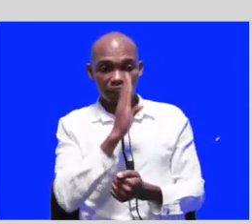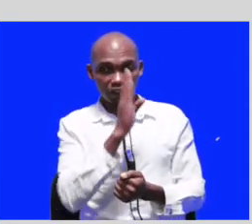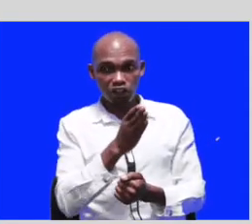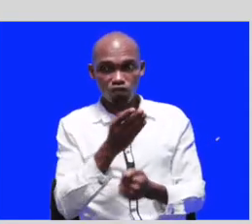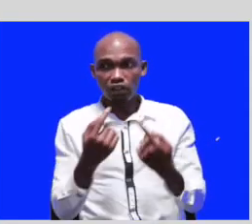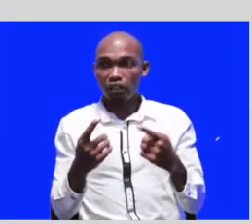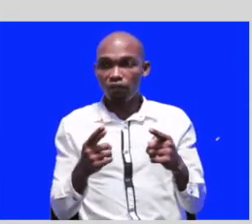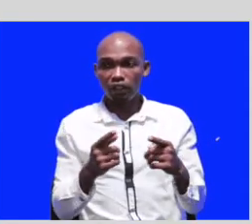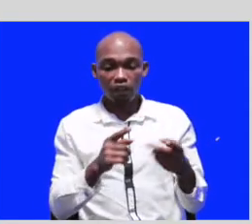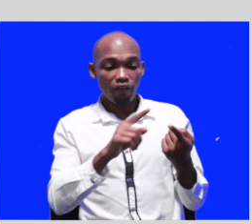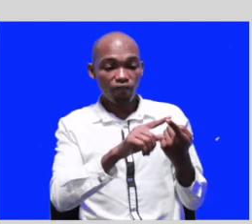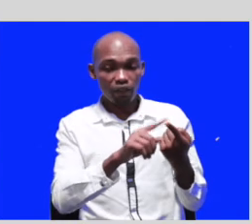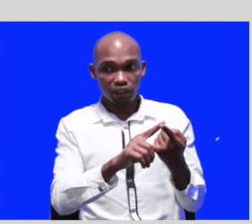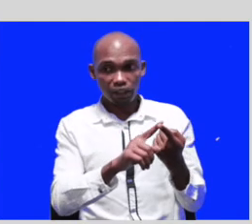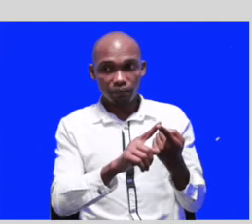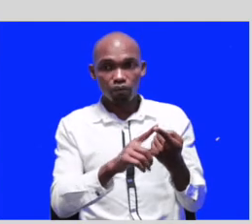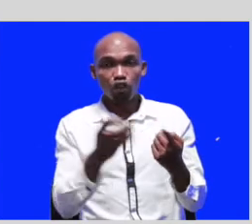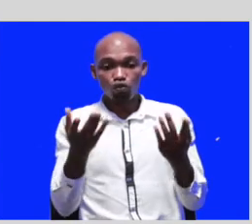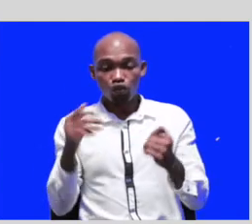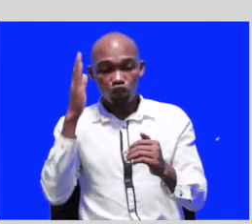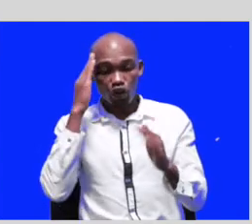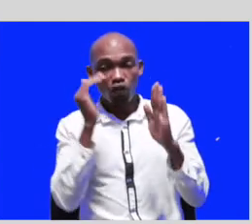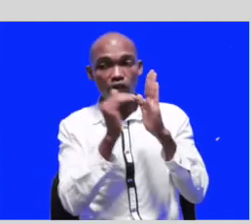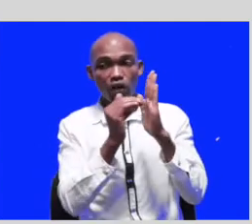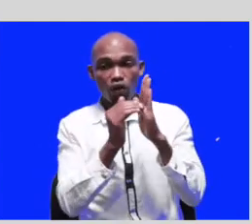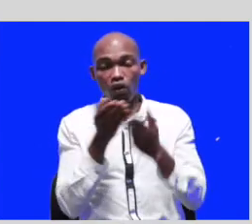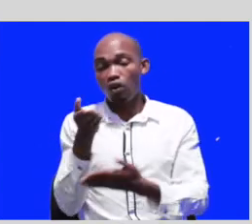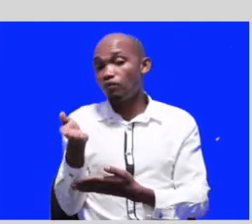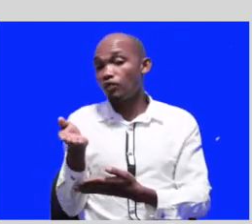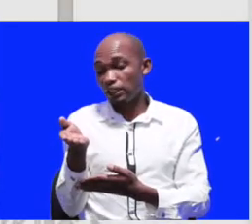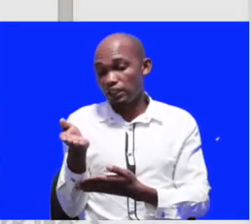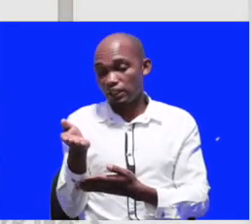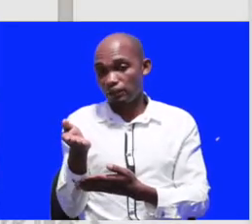idea is the law of inheritance of acquired characteristics.